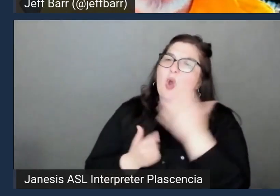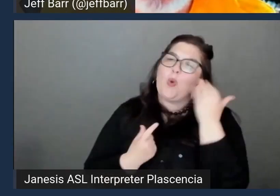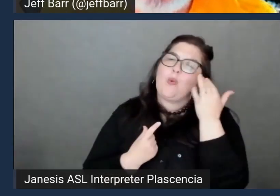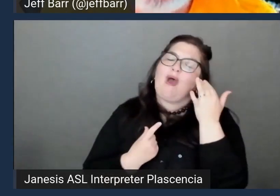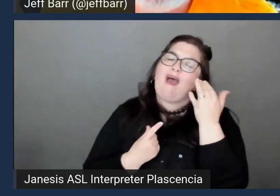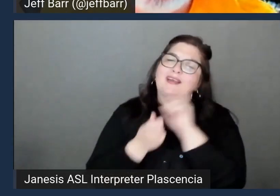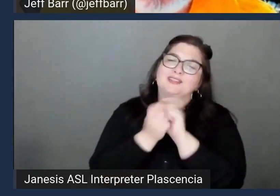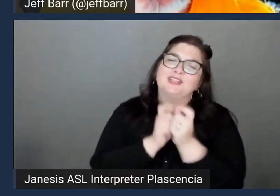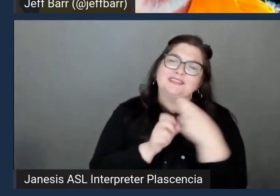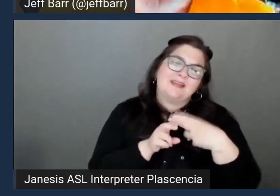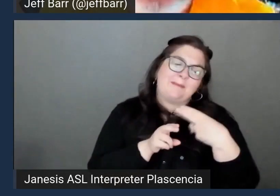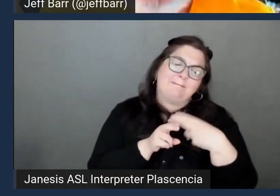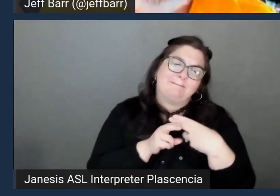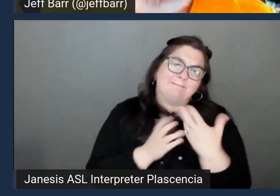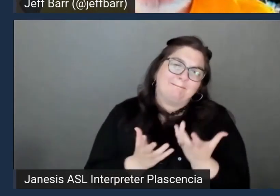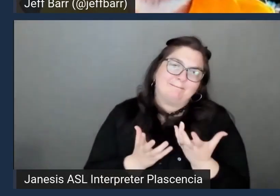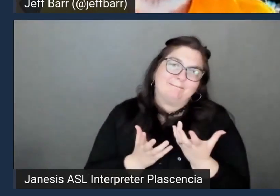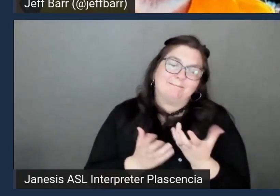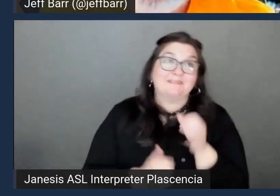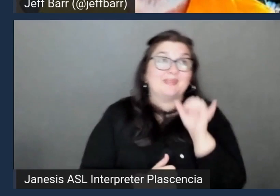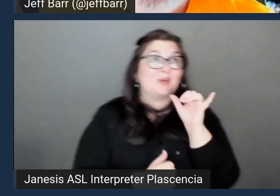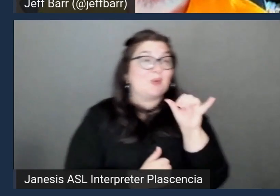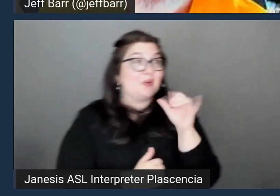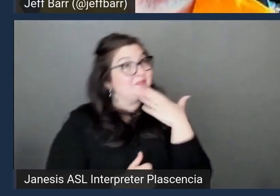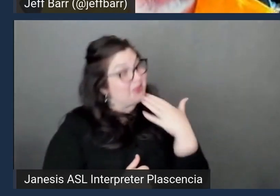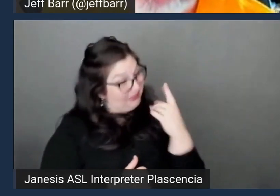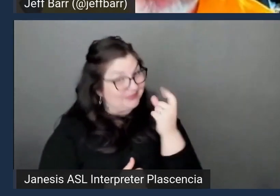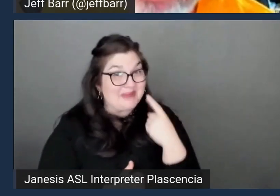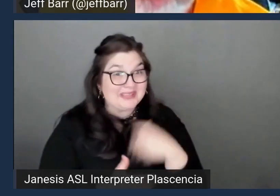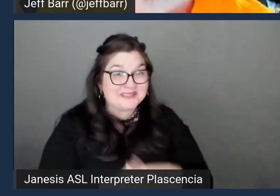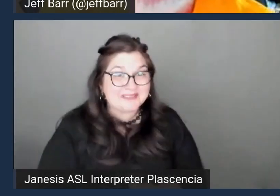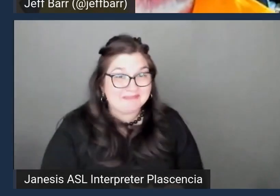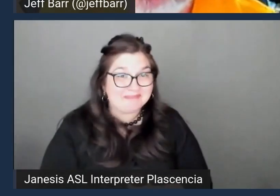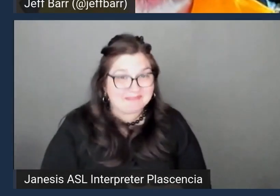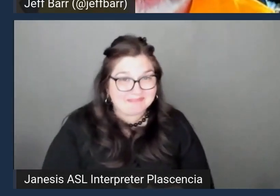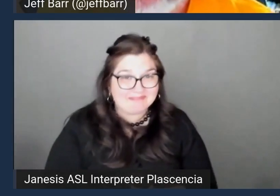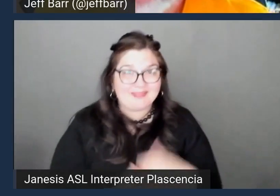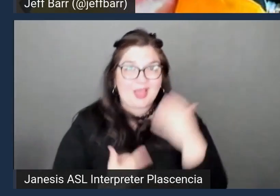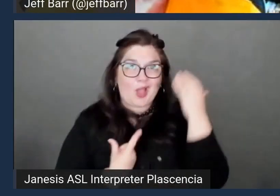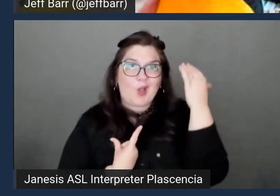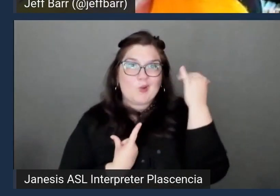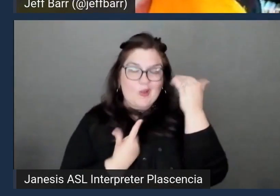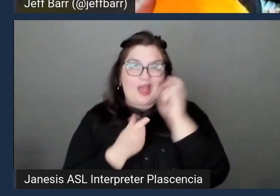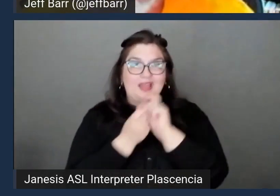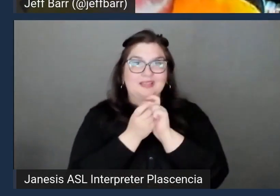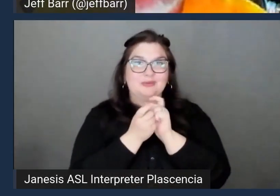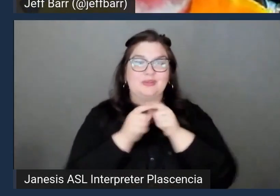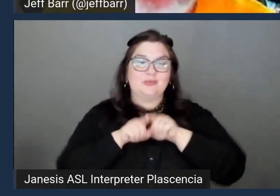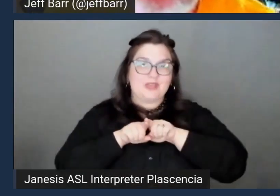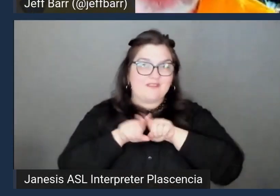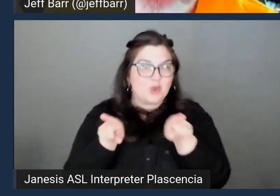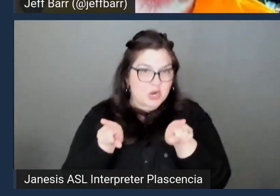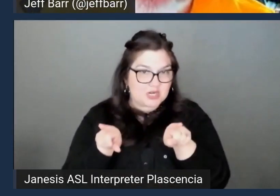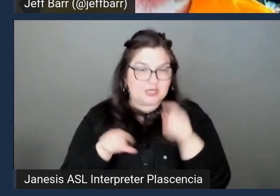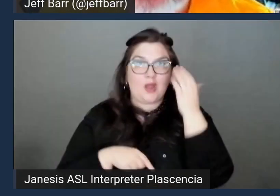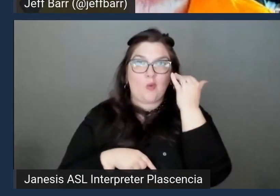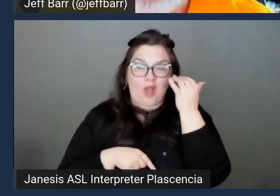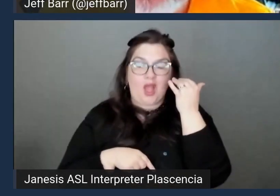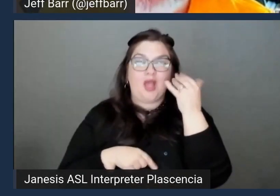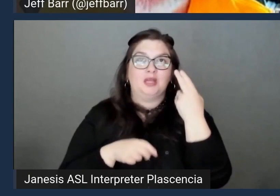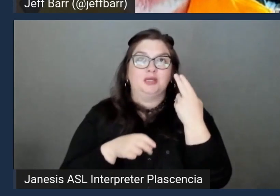this? Fair. That's a great question. So why did we fork? Why did we do the rename?